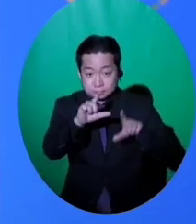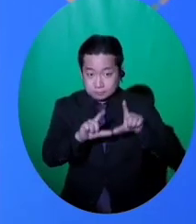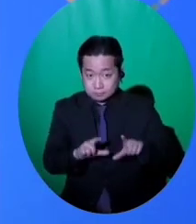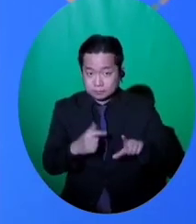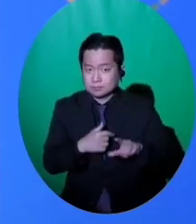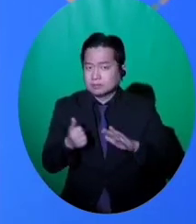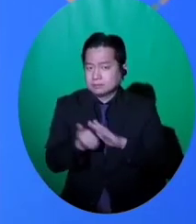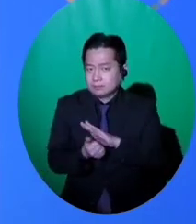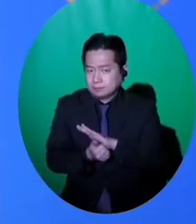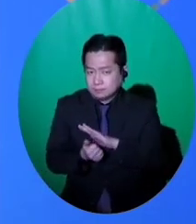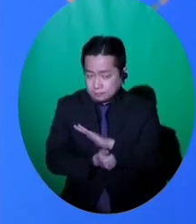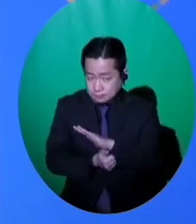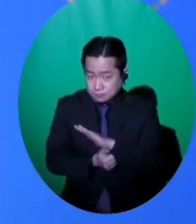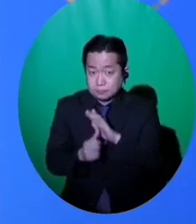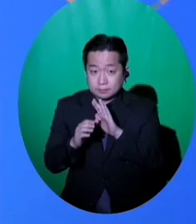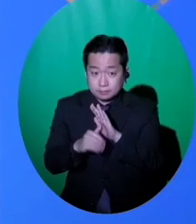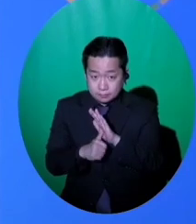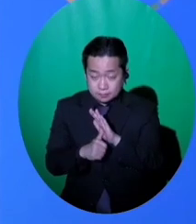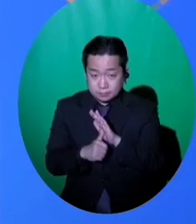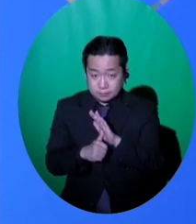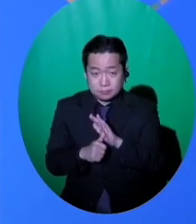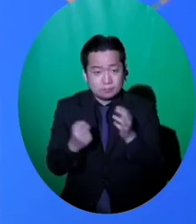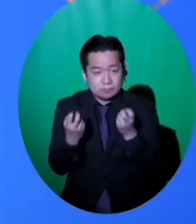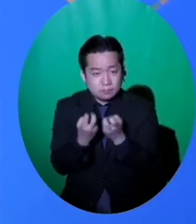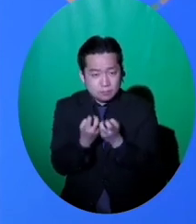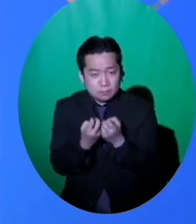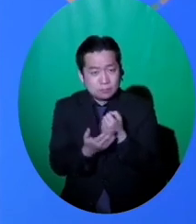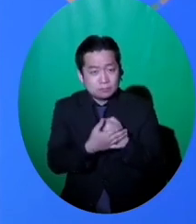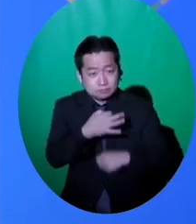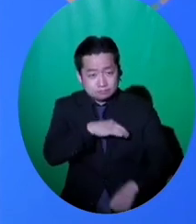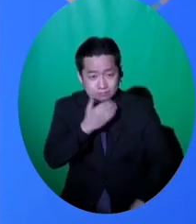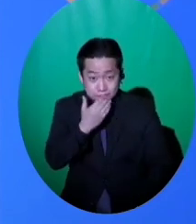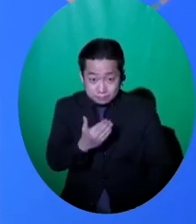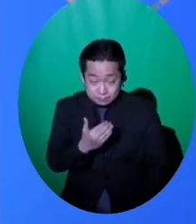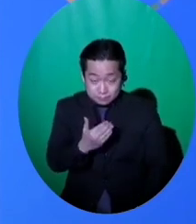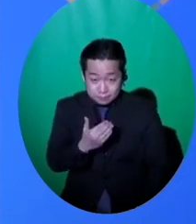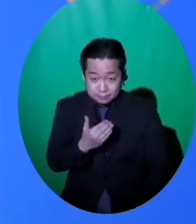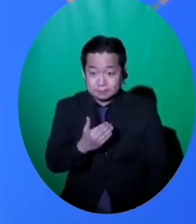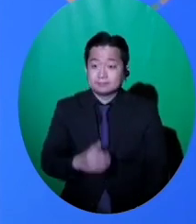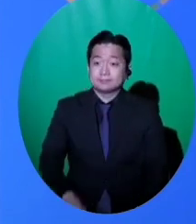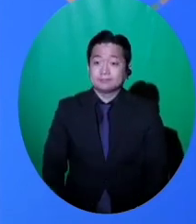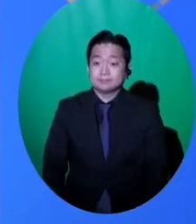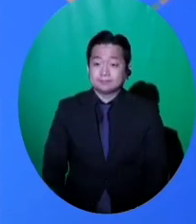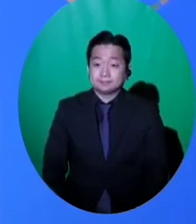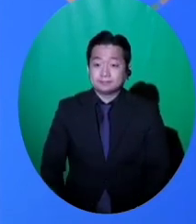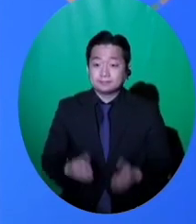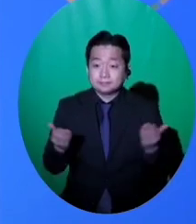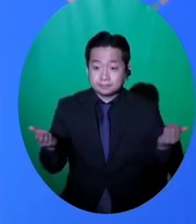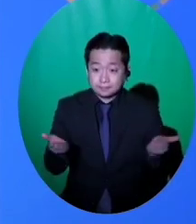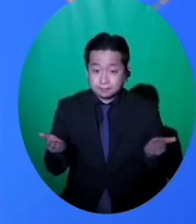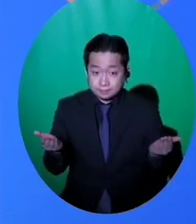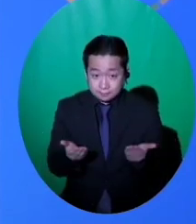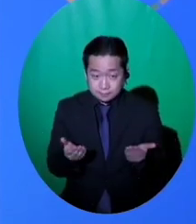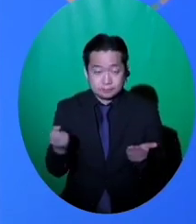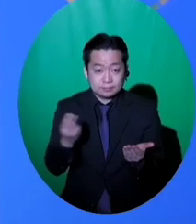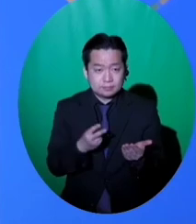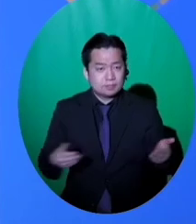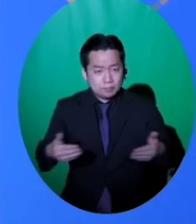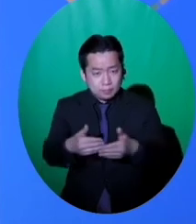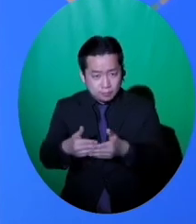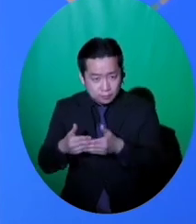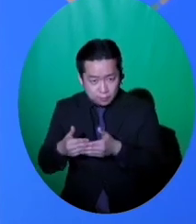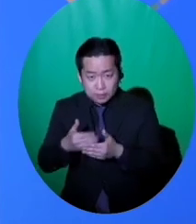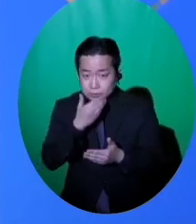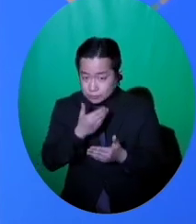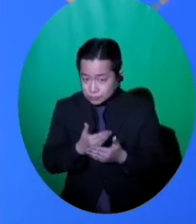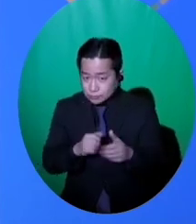Labor and commitment and inclusive are also words that will also resonate. So thank you